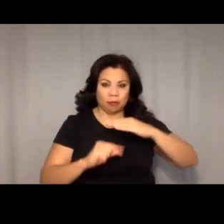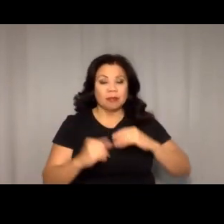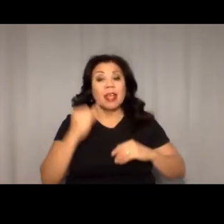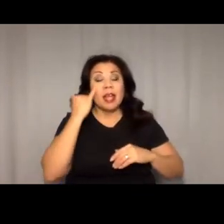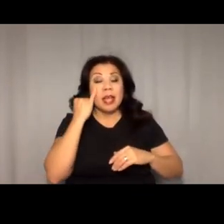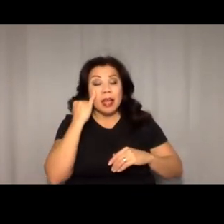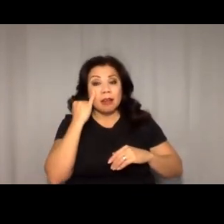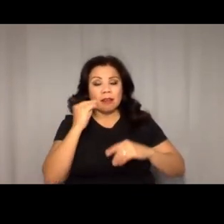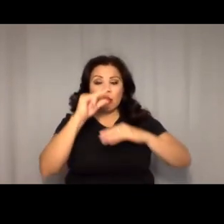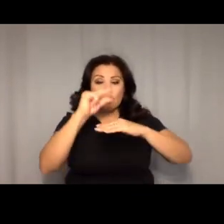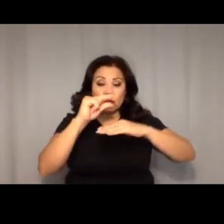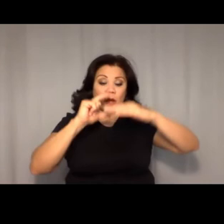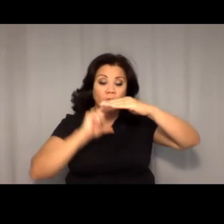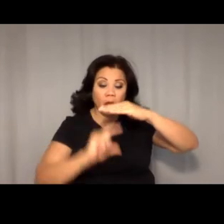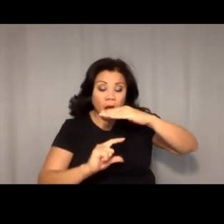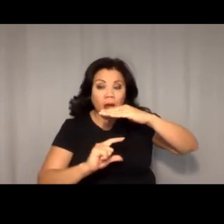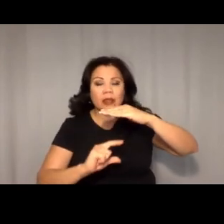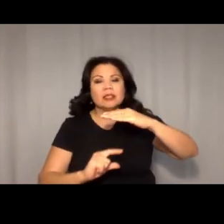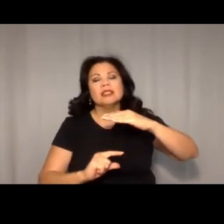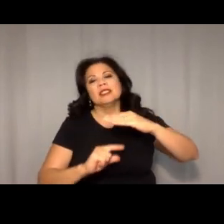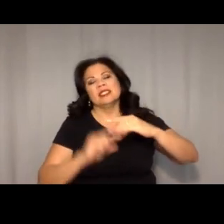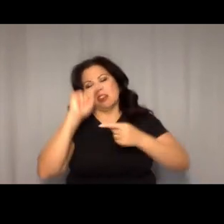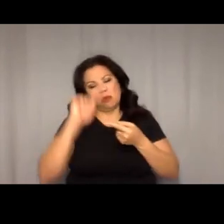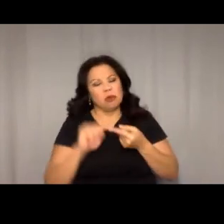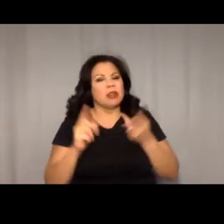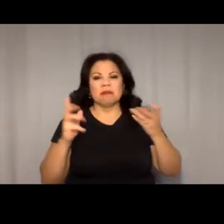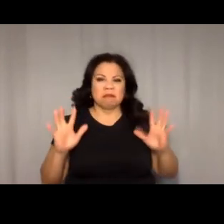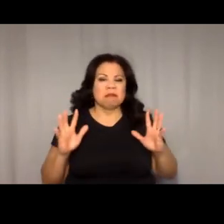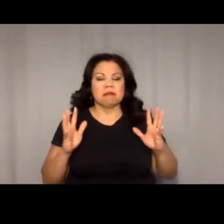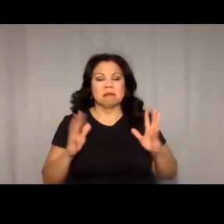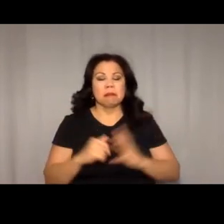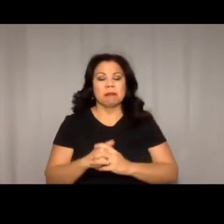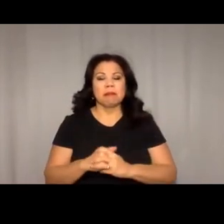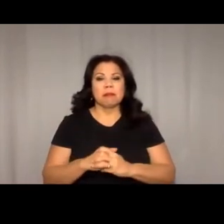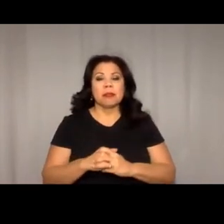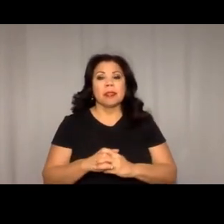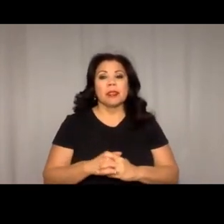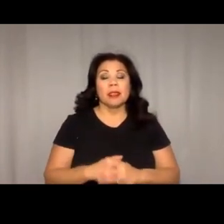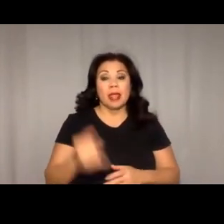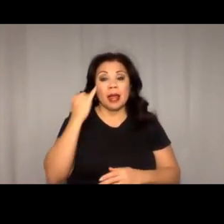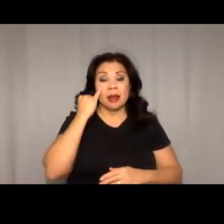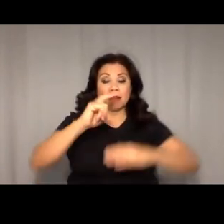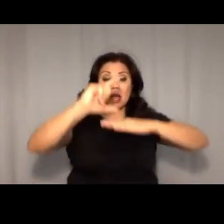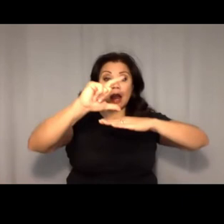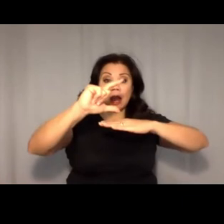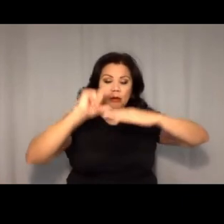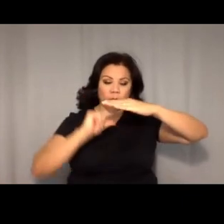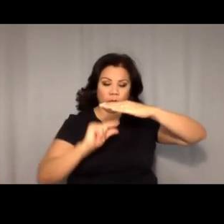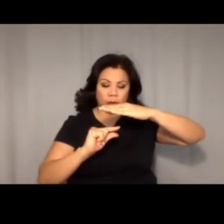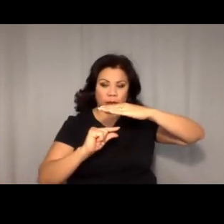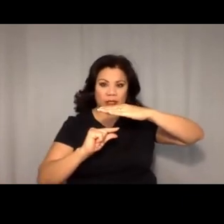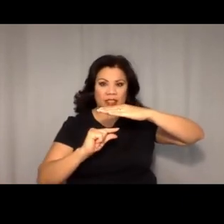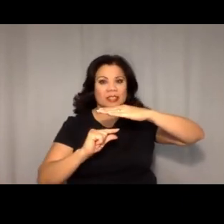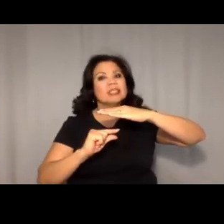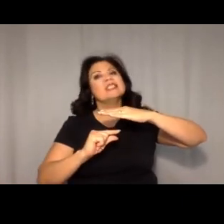doing in the previous part, and then you would be done. But if it's improper, if the numerator is bigger than